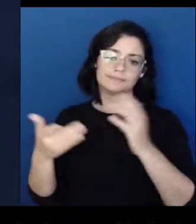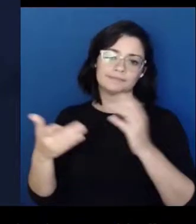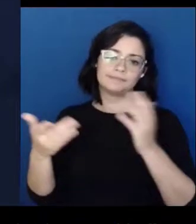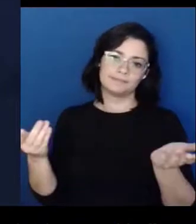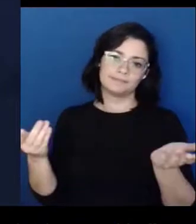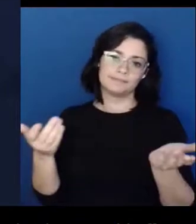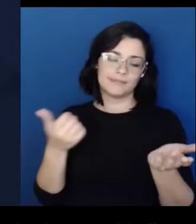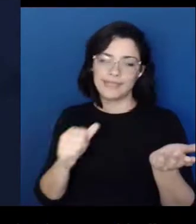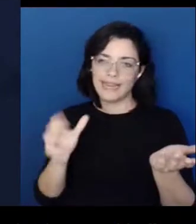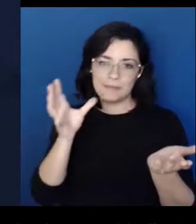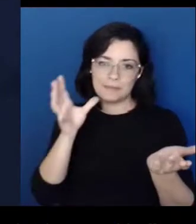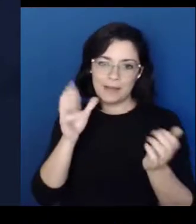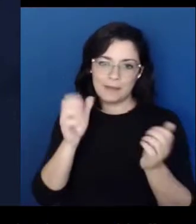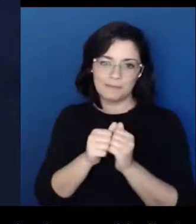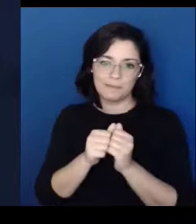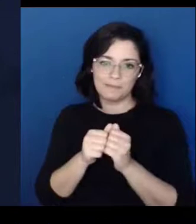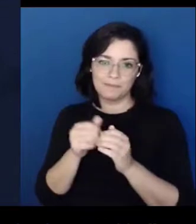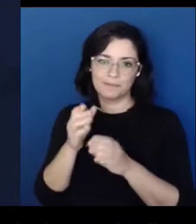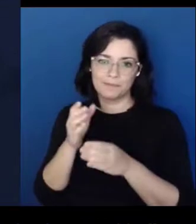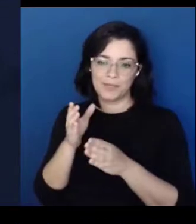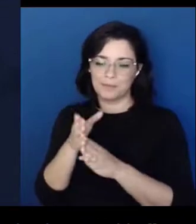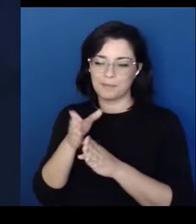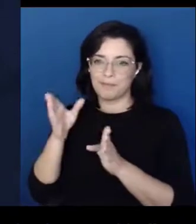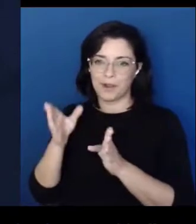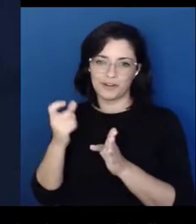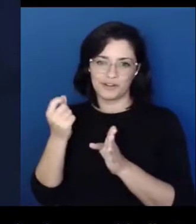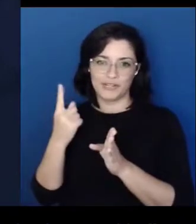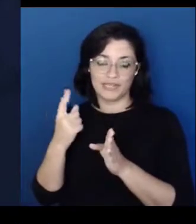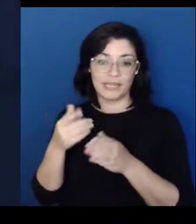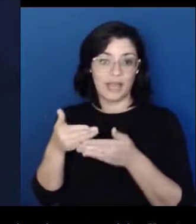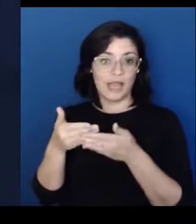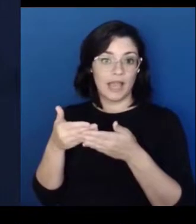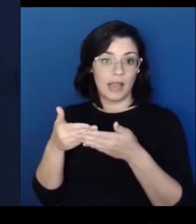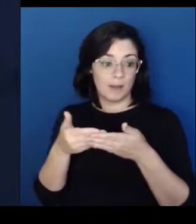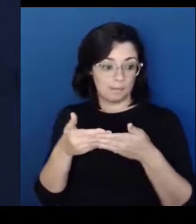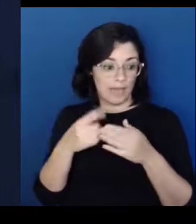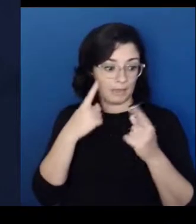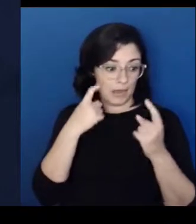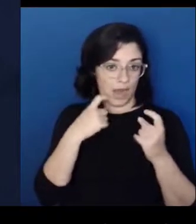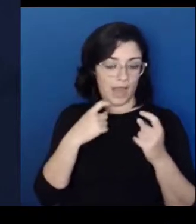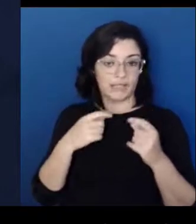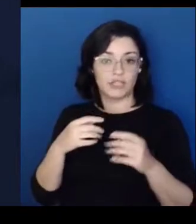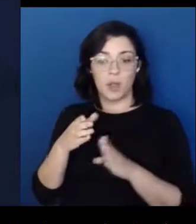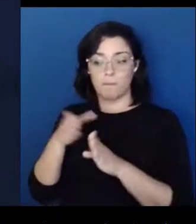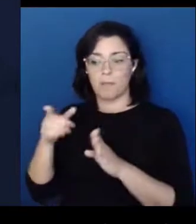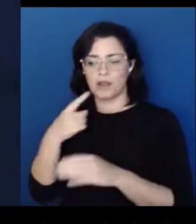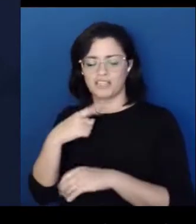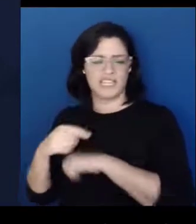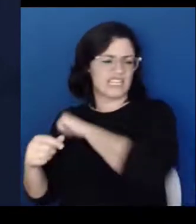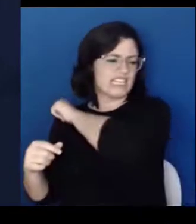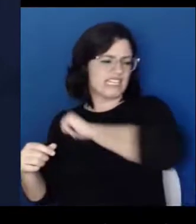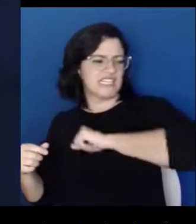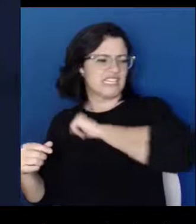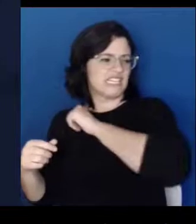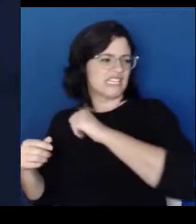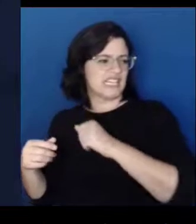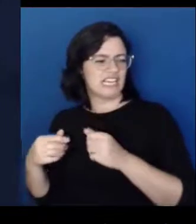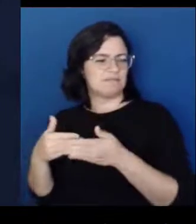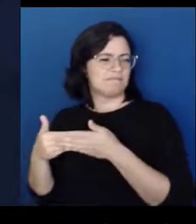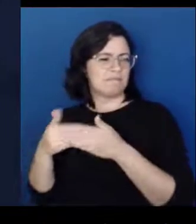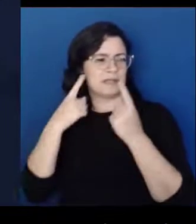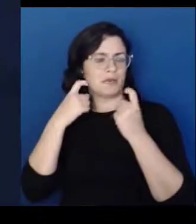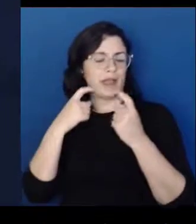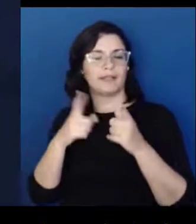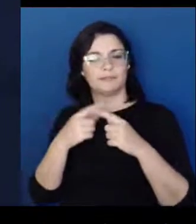one. Baby cries, your partner jabs you in the ribs, says, baby's crying, and up you get. But what if I didn't hear him blow